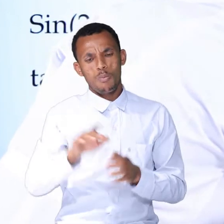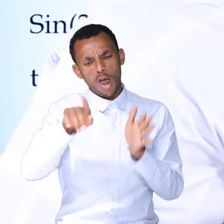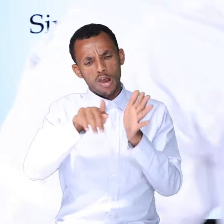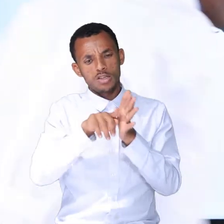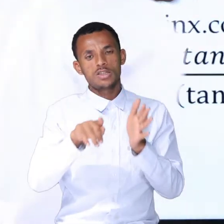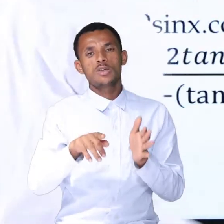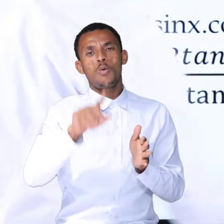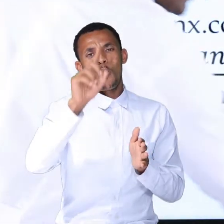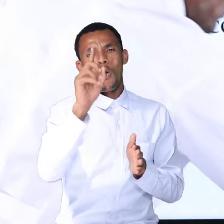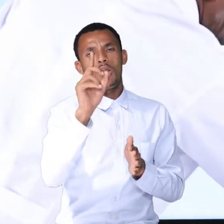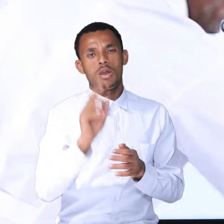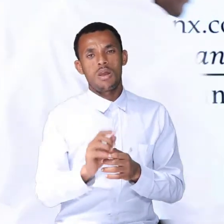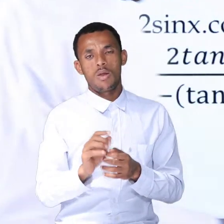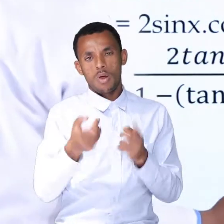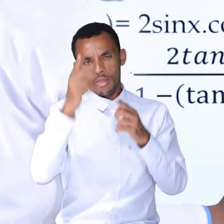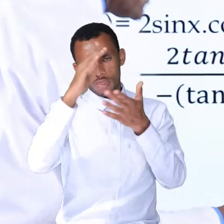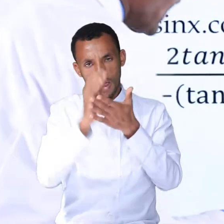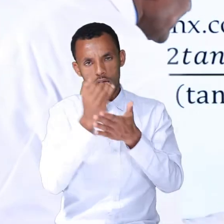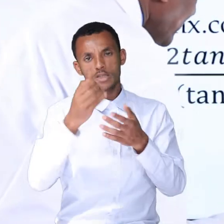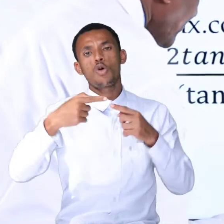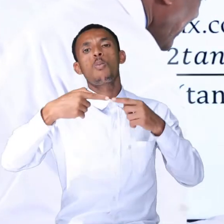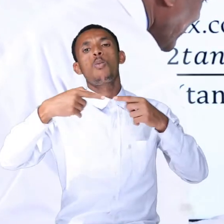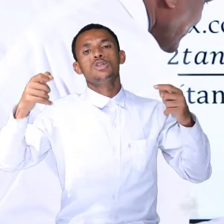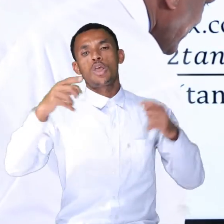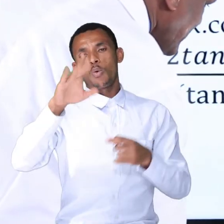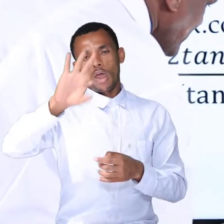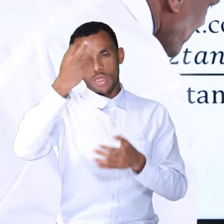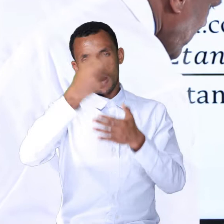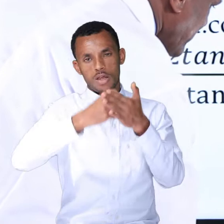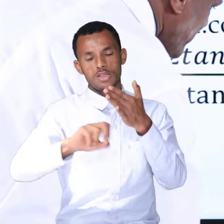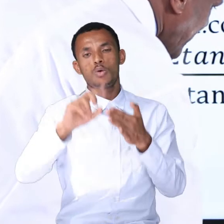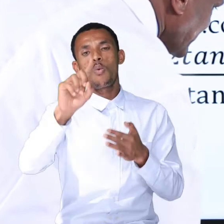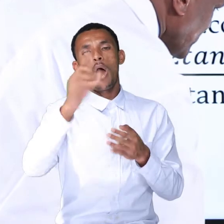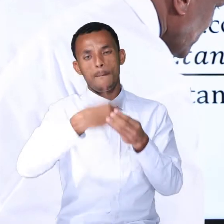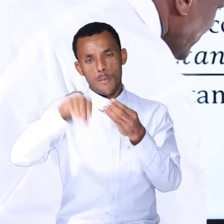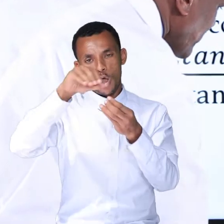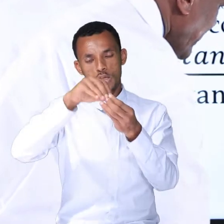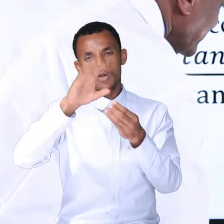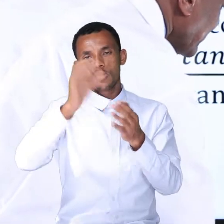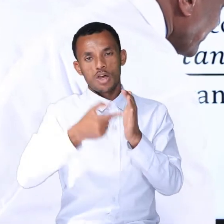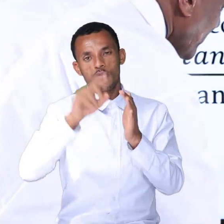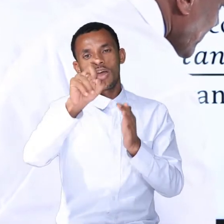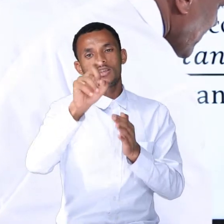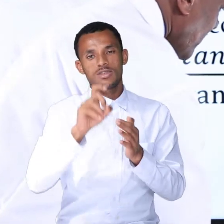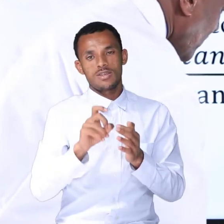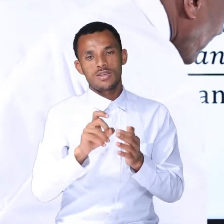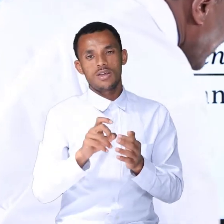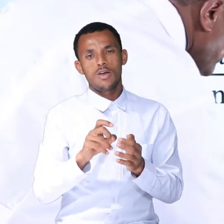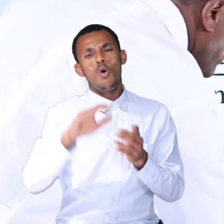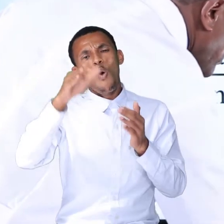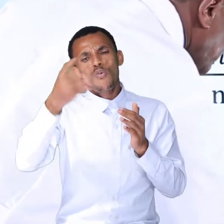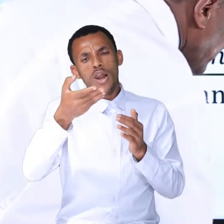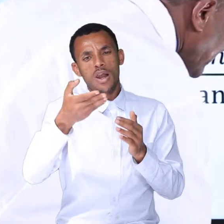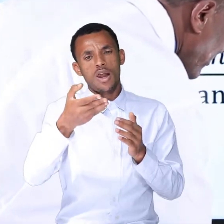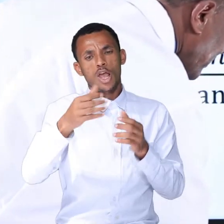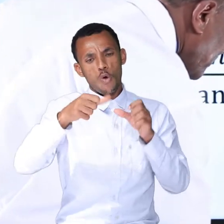minus 1 it comes. When I am taking the opposite, you will have a result 1 plus cosine of x over